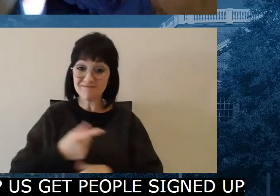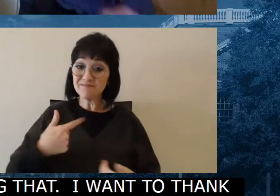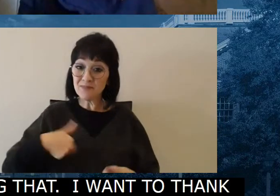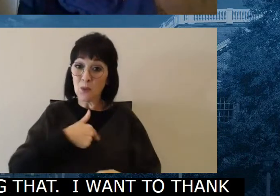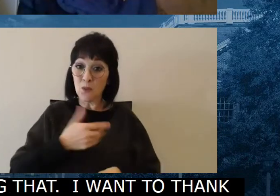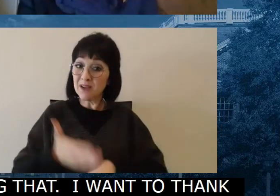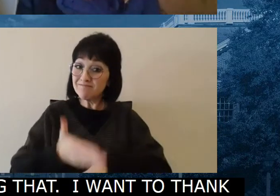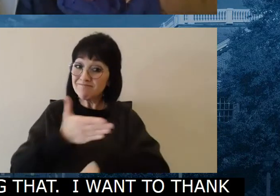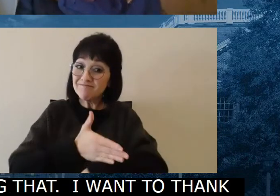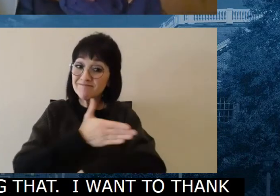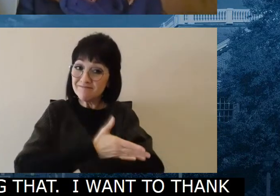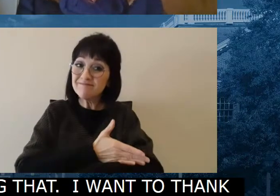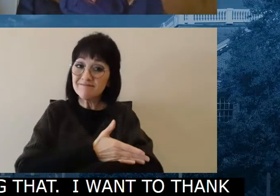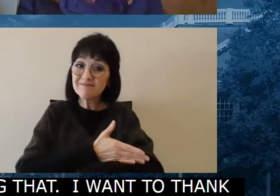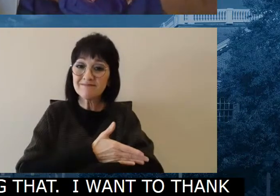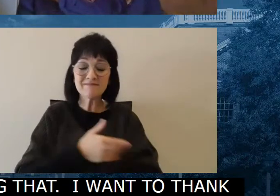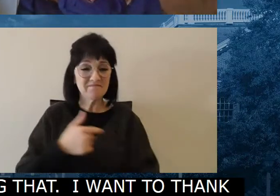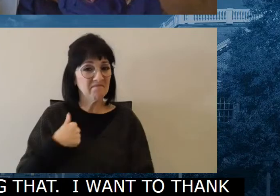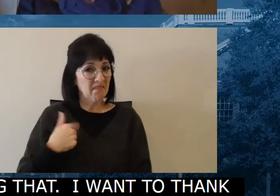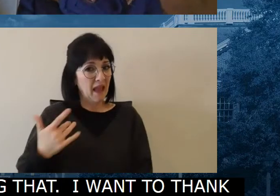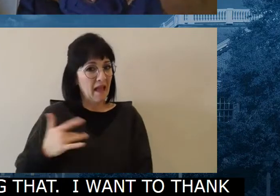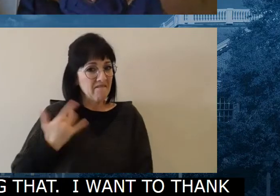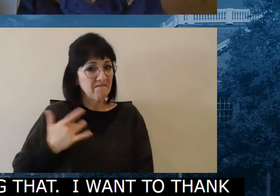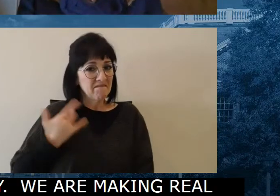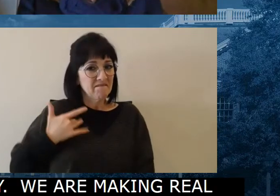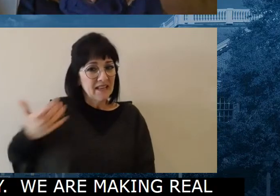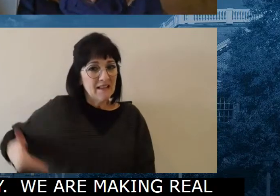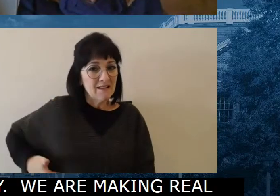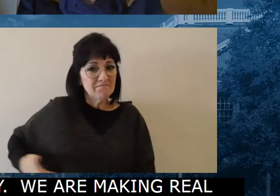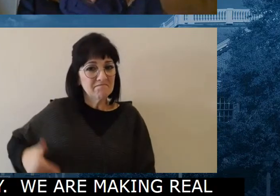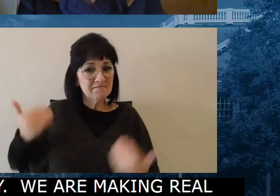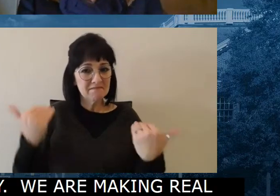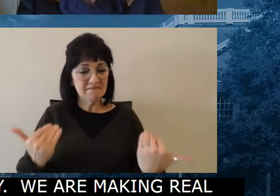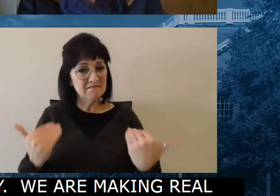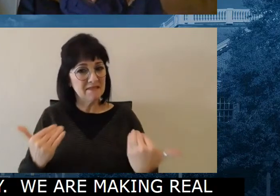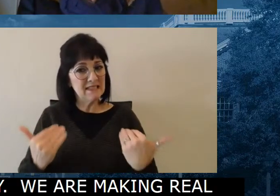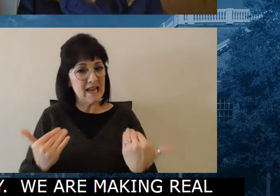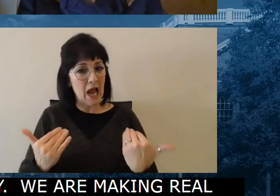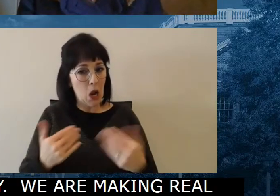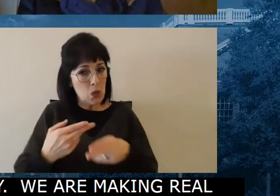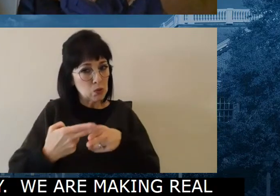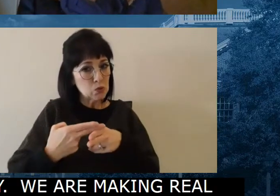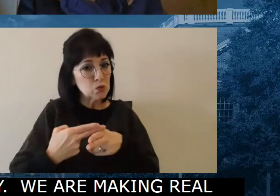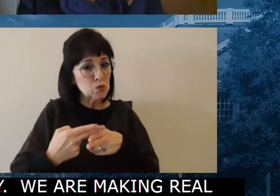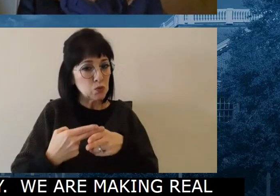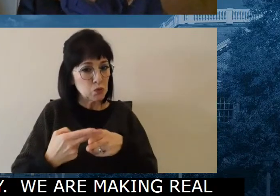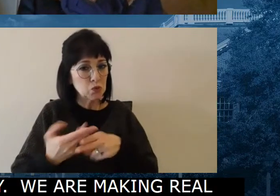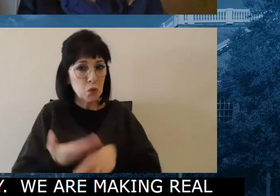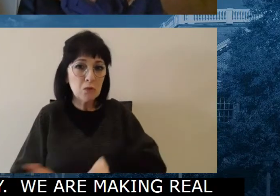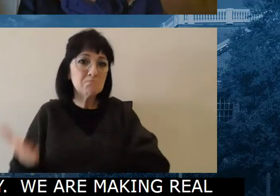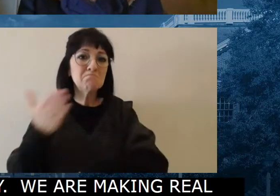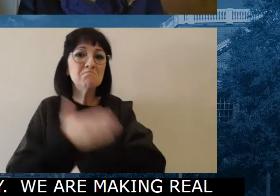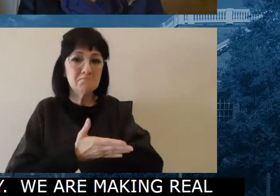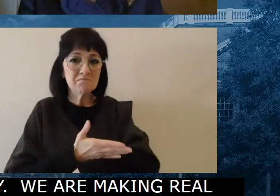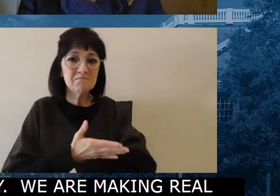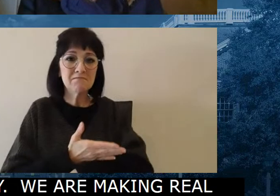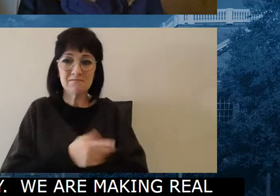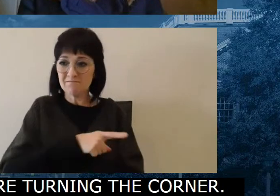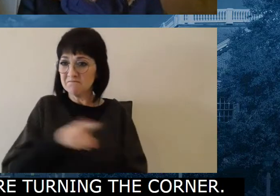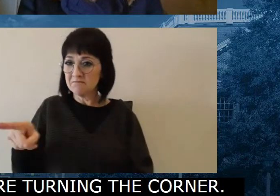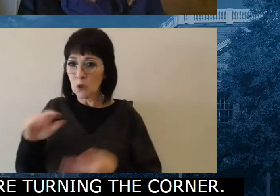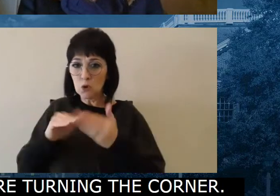I have a feeling that we're turning the corner. We're getting healthier. Our data is headed in the